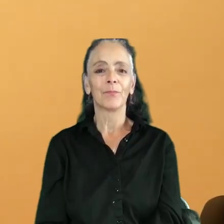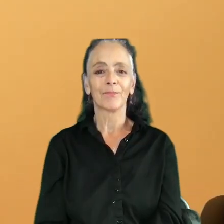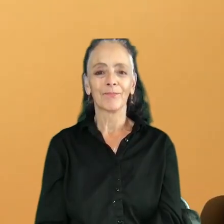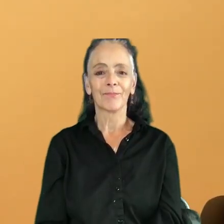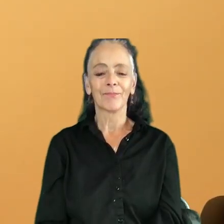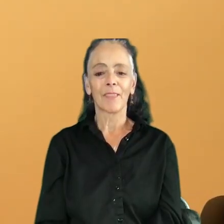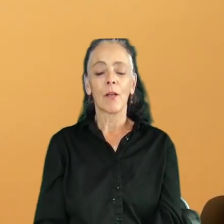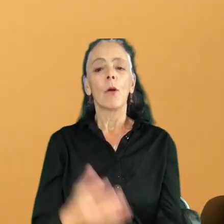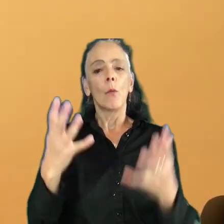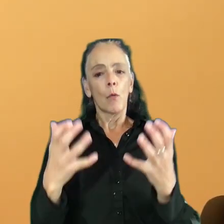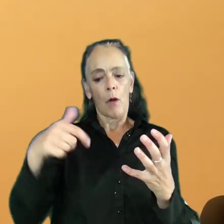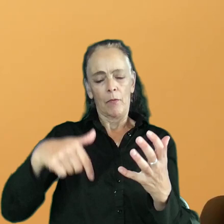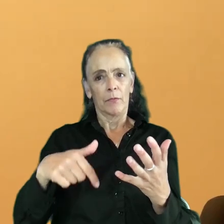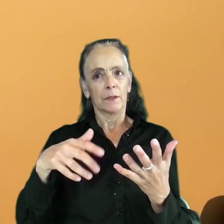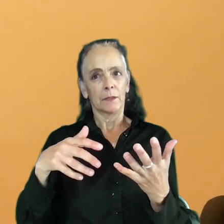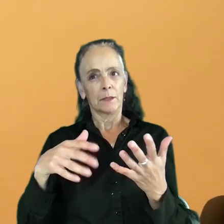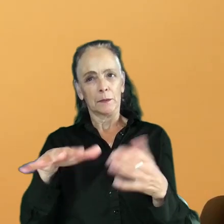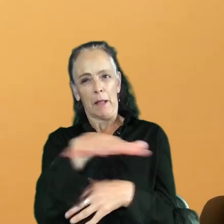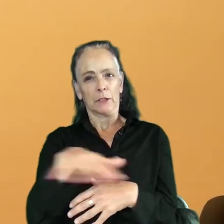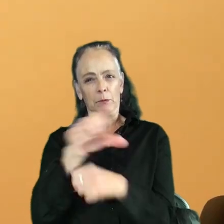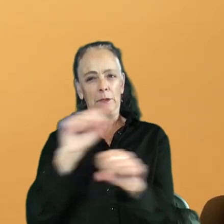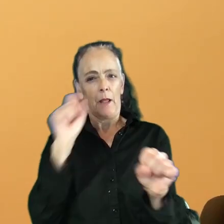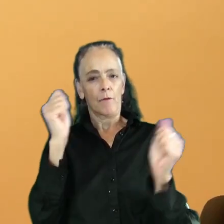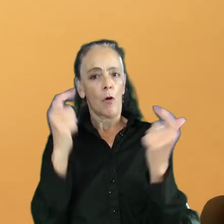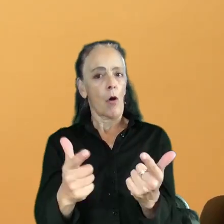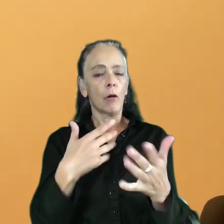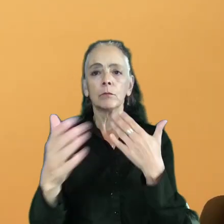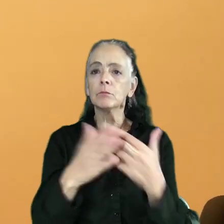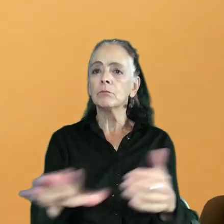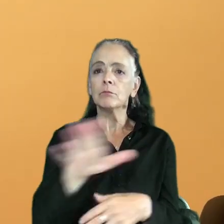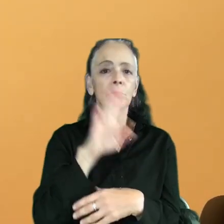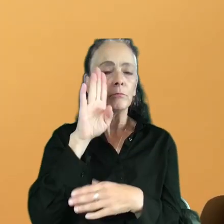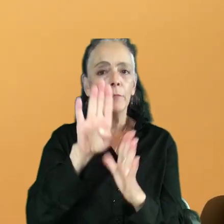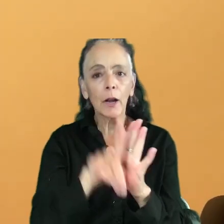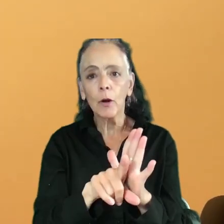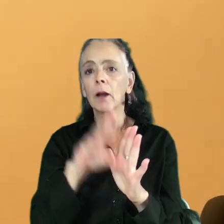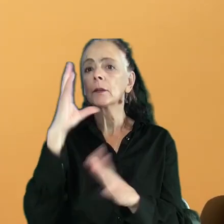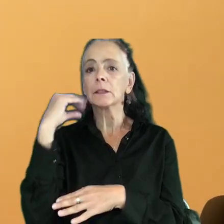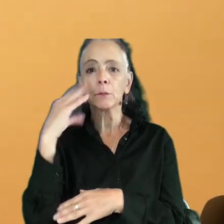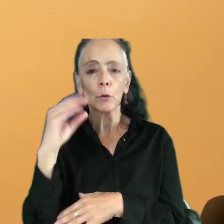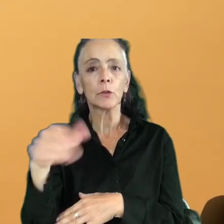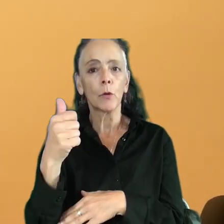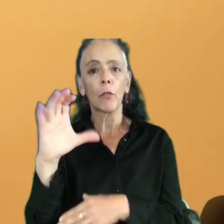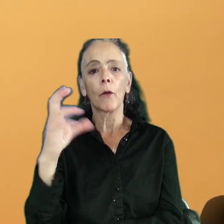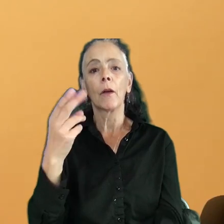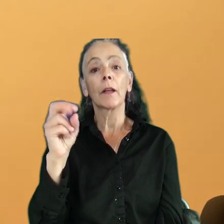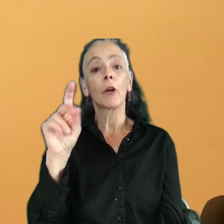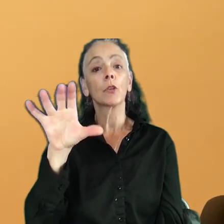we want this to be a safe space for everyone regardless of background experience or other characteristics